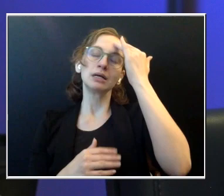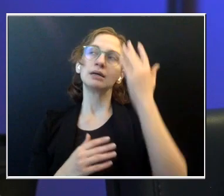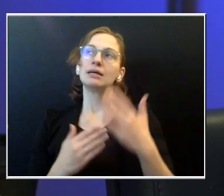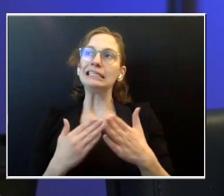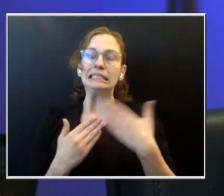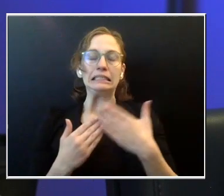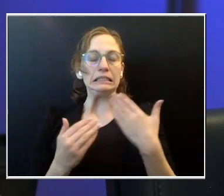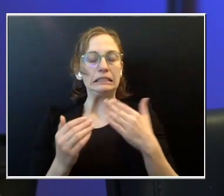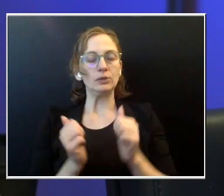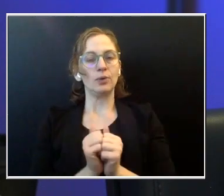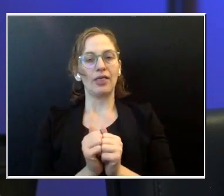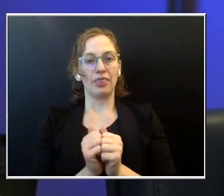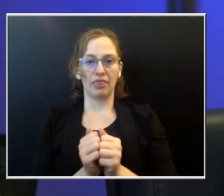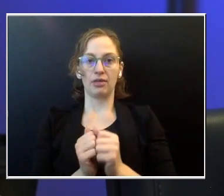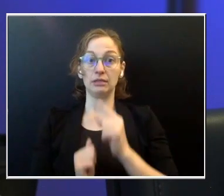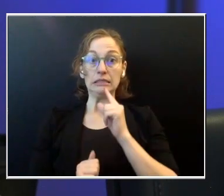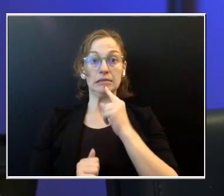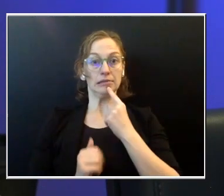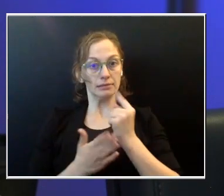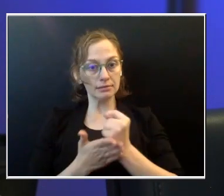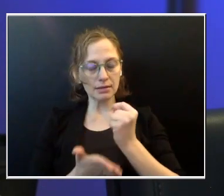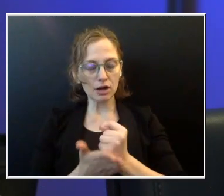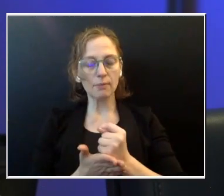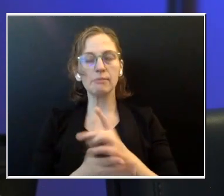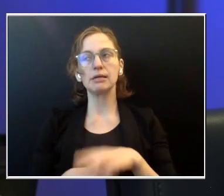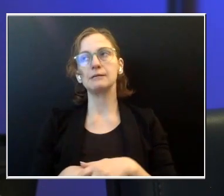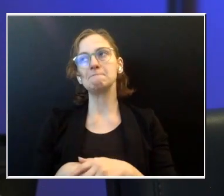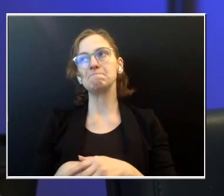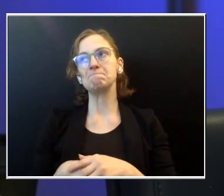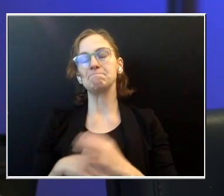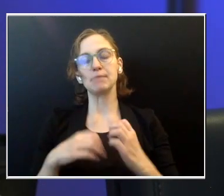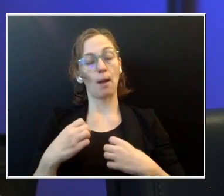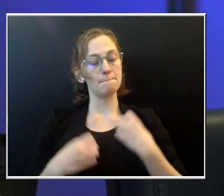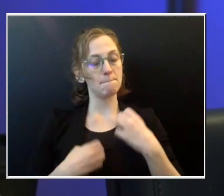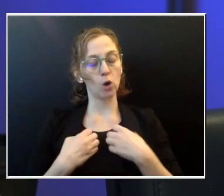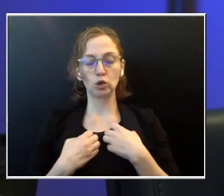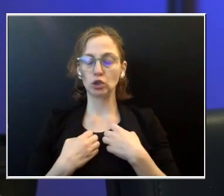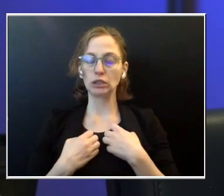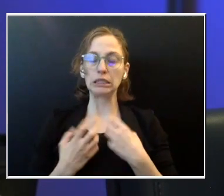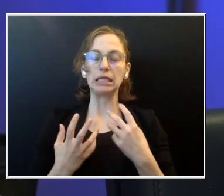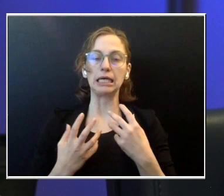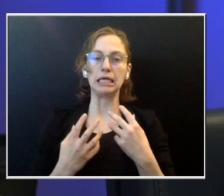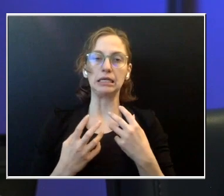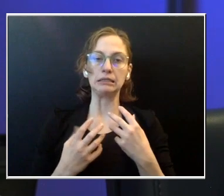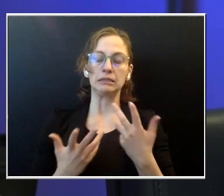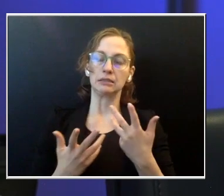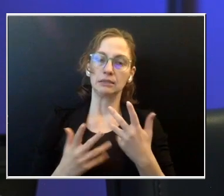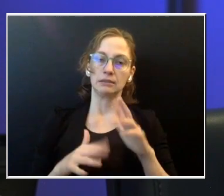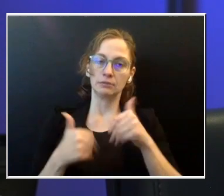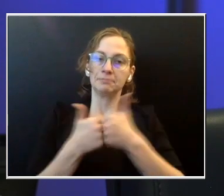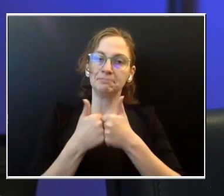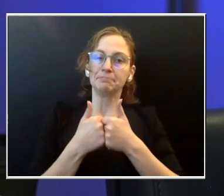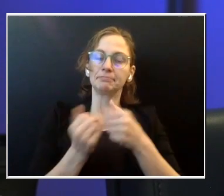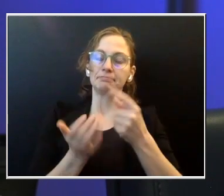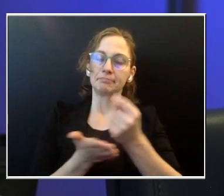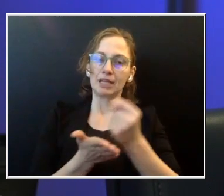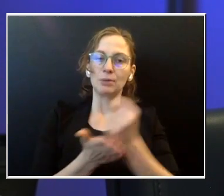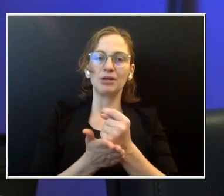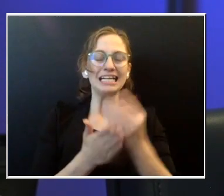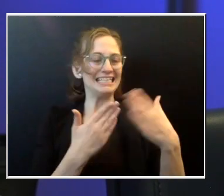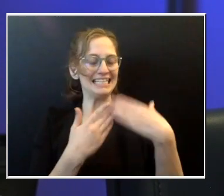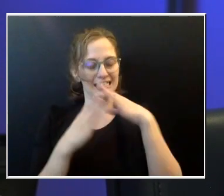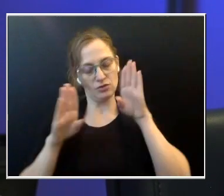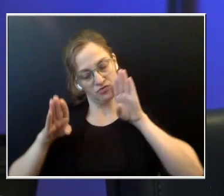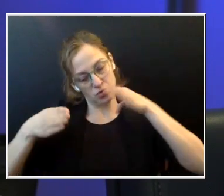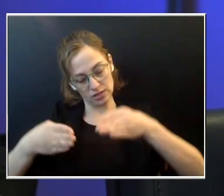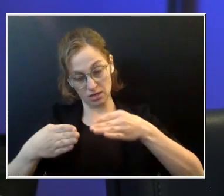therapies, with the emotional impact of it, that it's really easy to get focused only on the disease and on the treatment